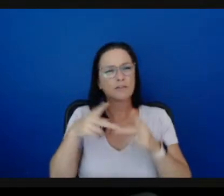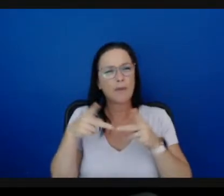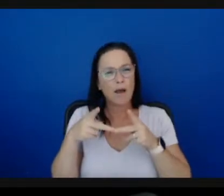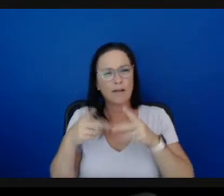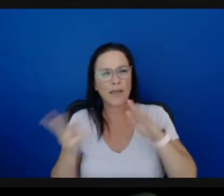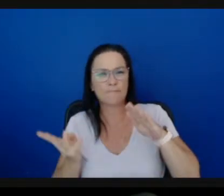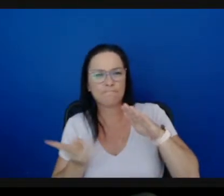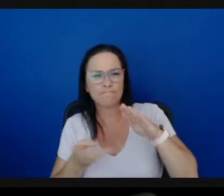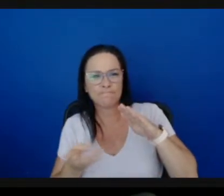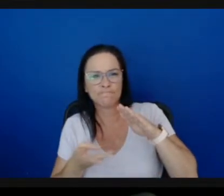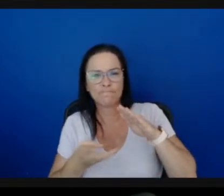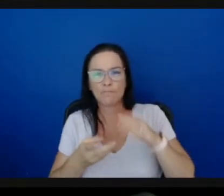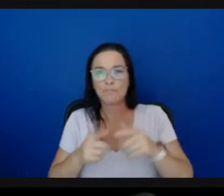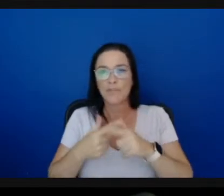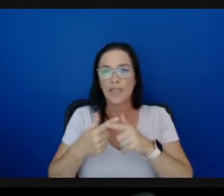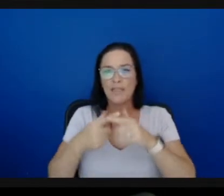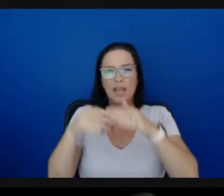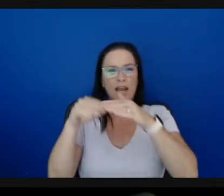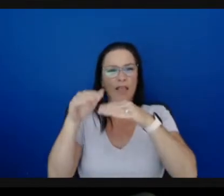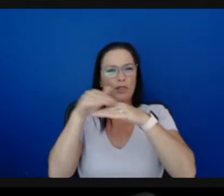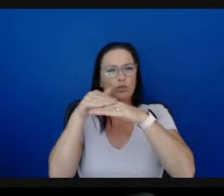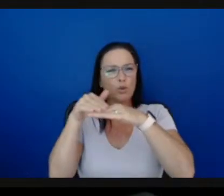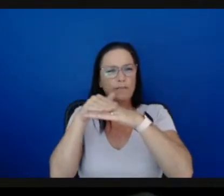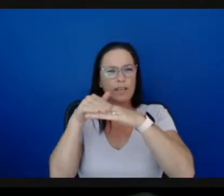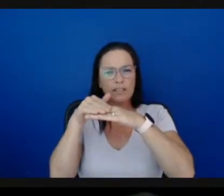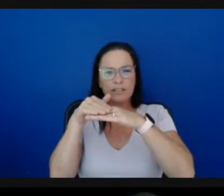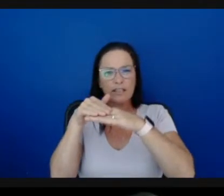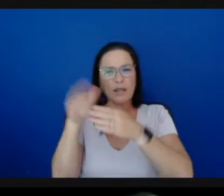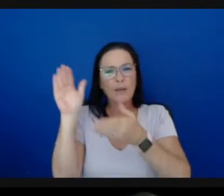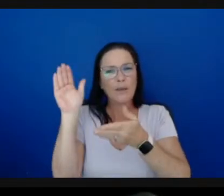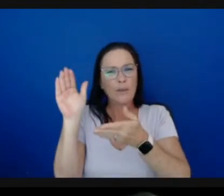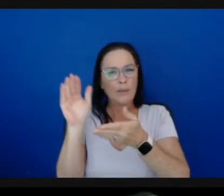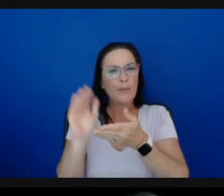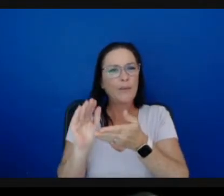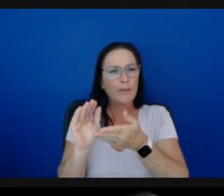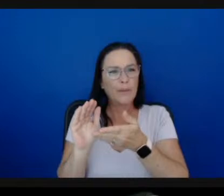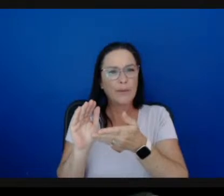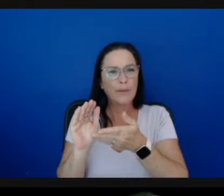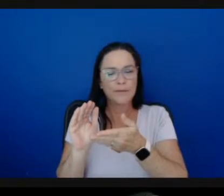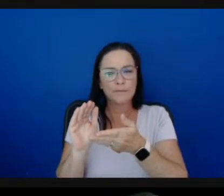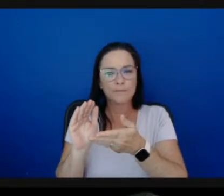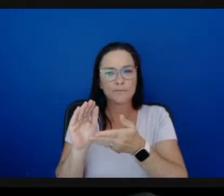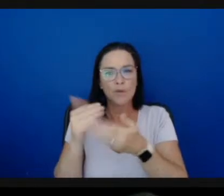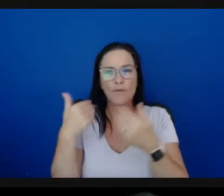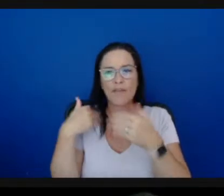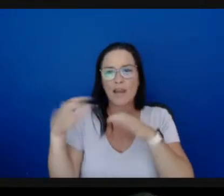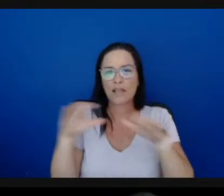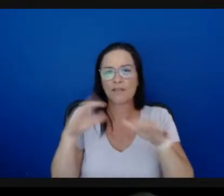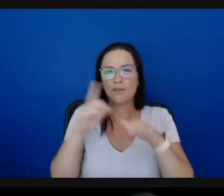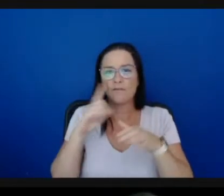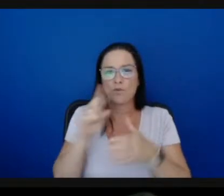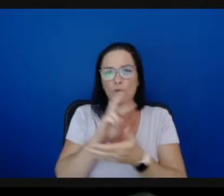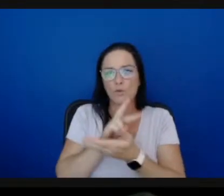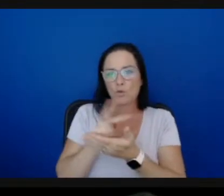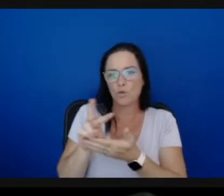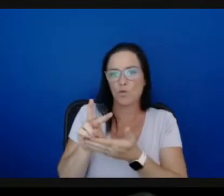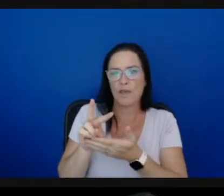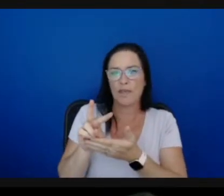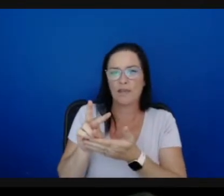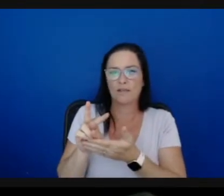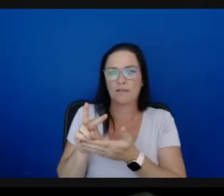surface, it's really tailed off here, although there is activity over the last 2 weeks here in this pathway up through